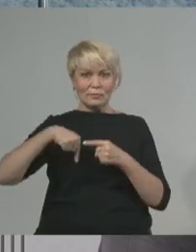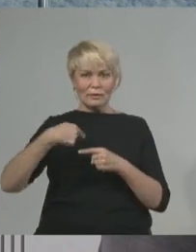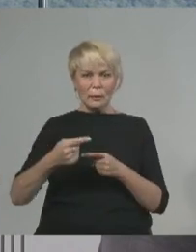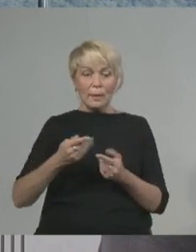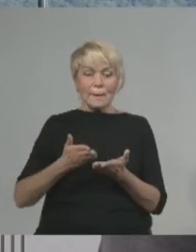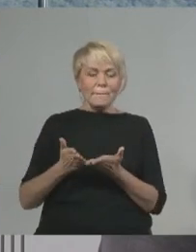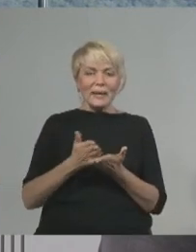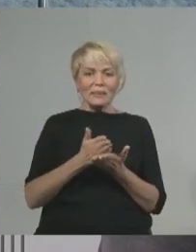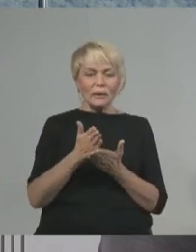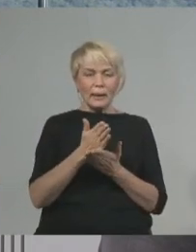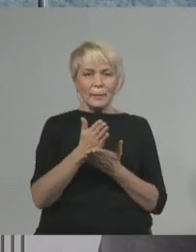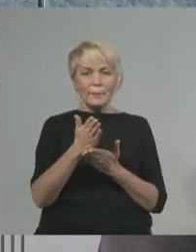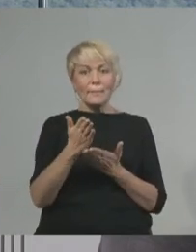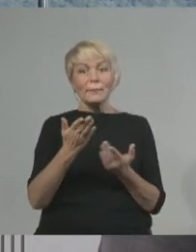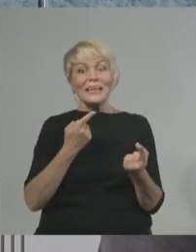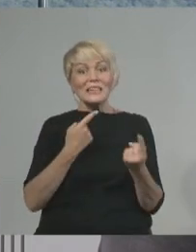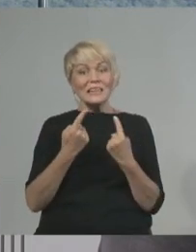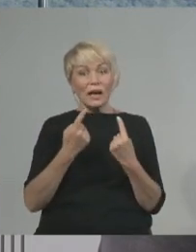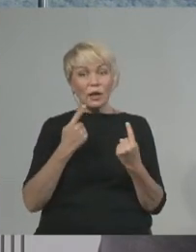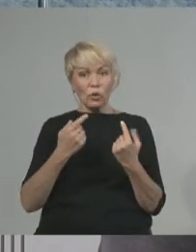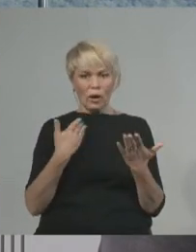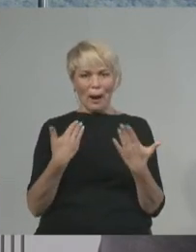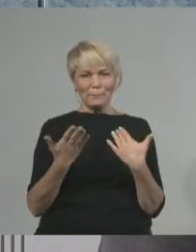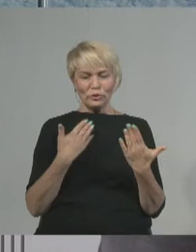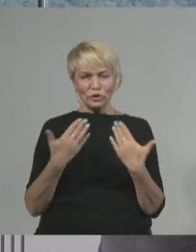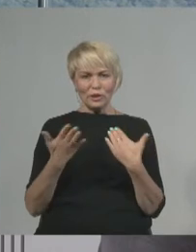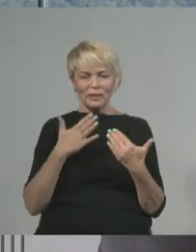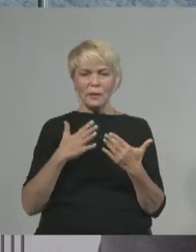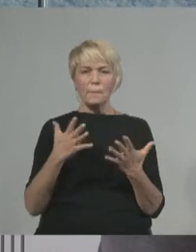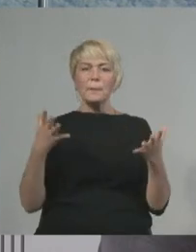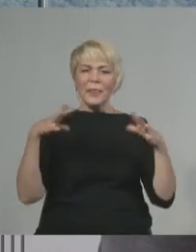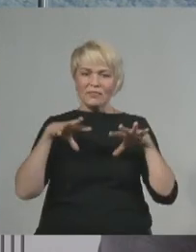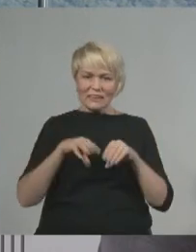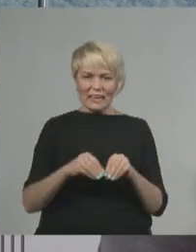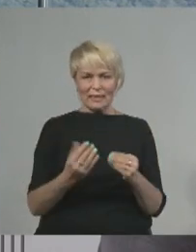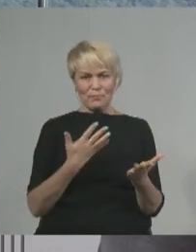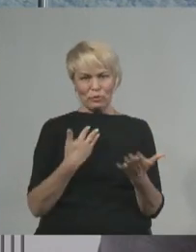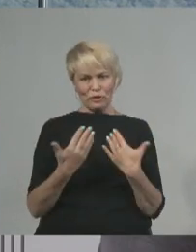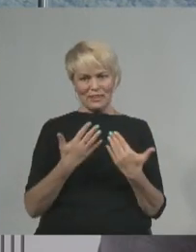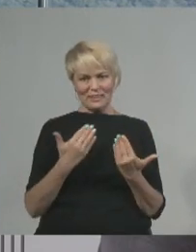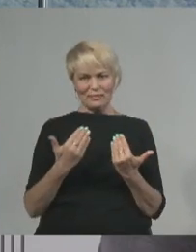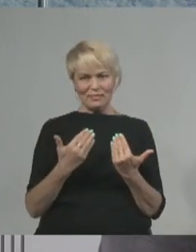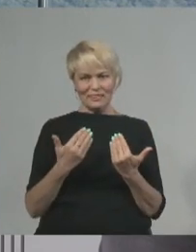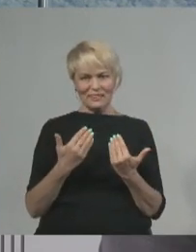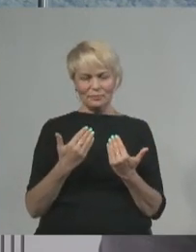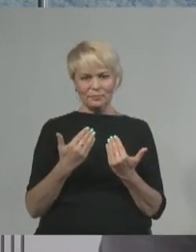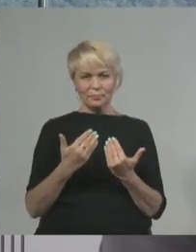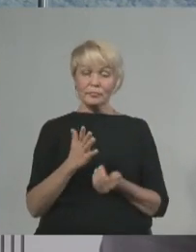so that to promote this way a dialect and communication and to interact